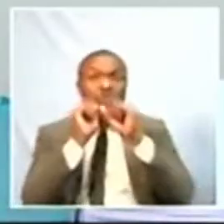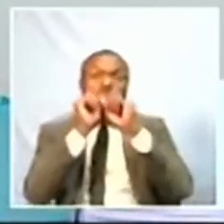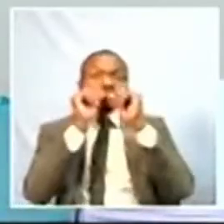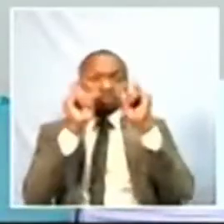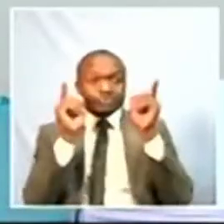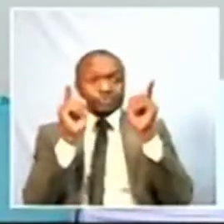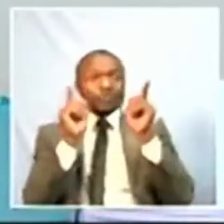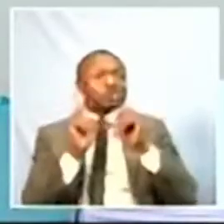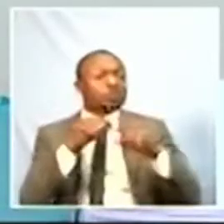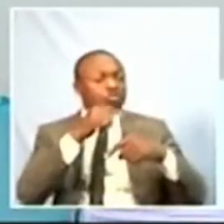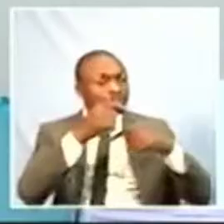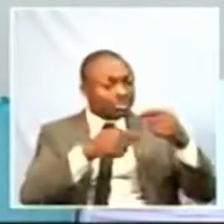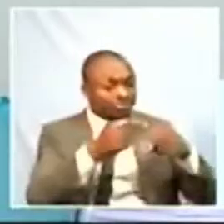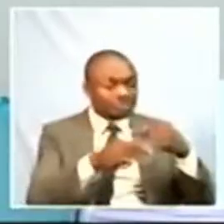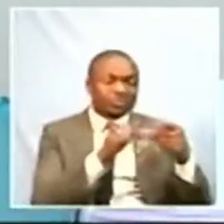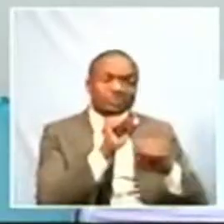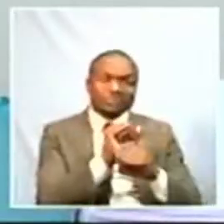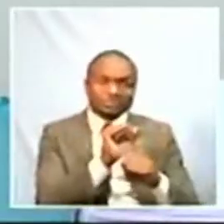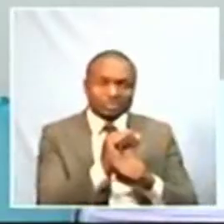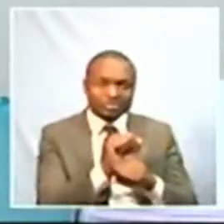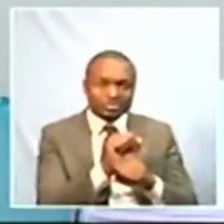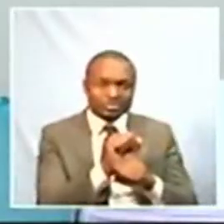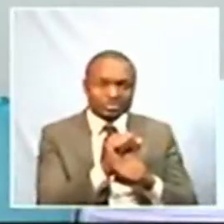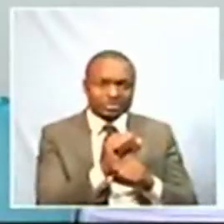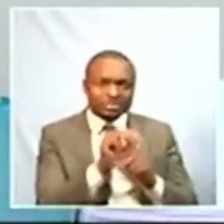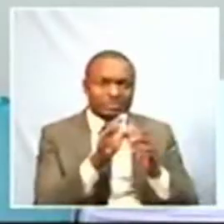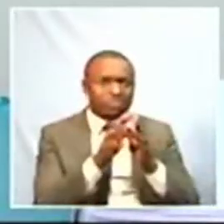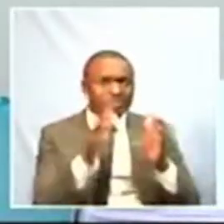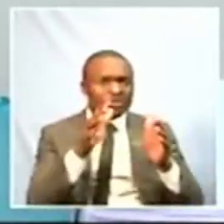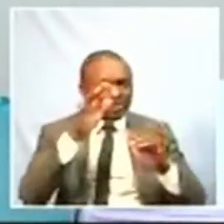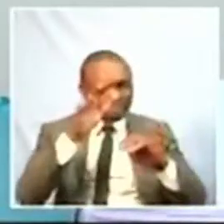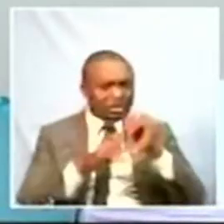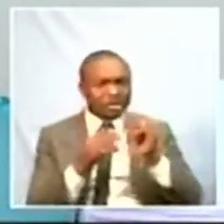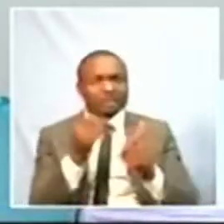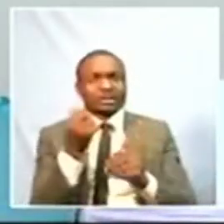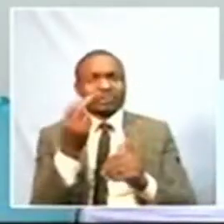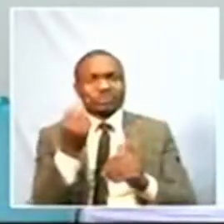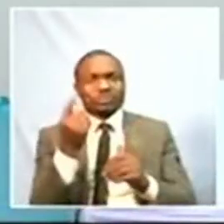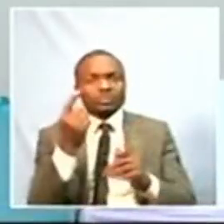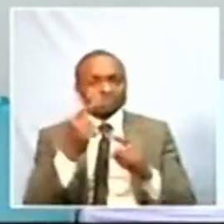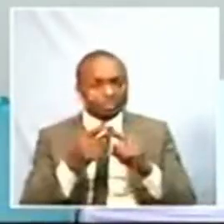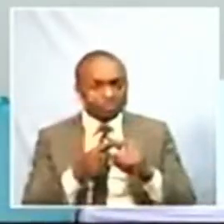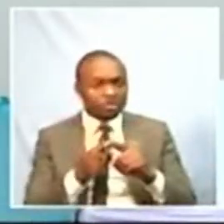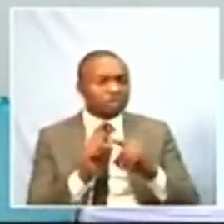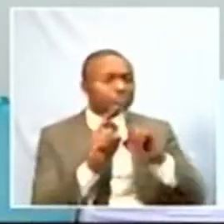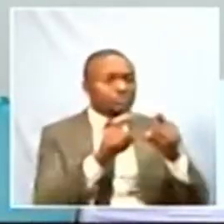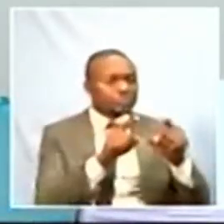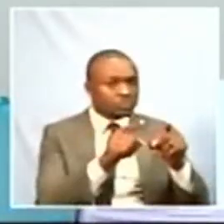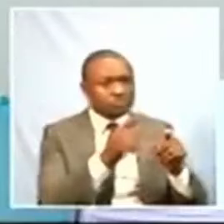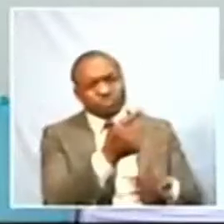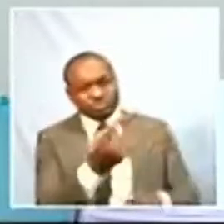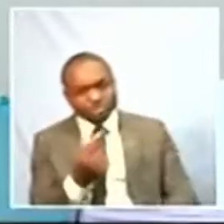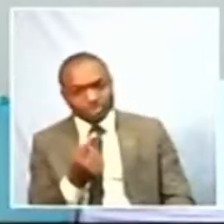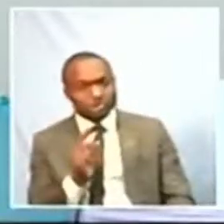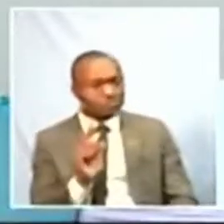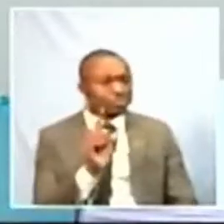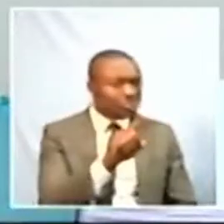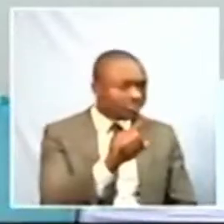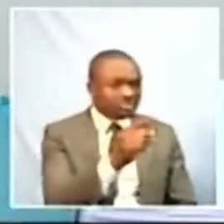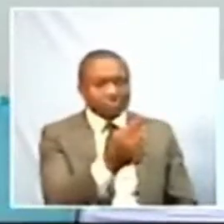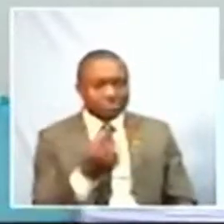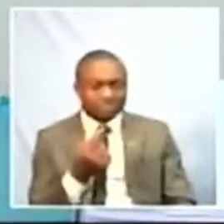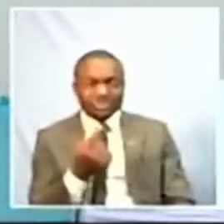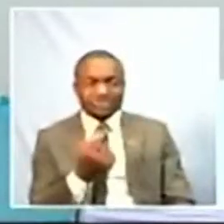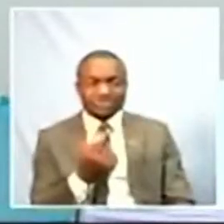and say we are going for work. For more than 12 months, they go and come back. They don't care about what